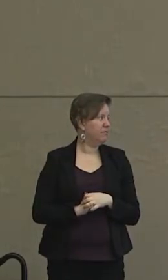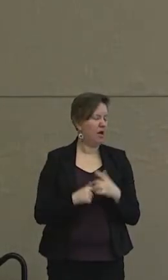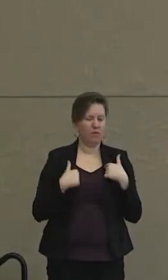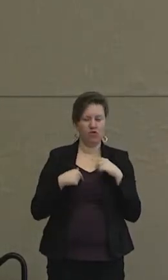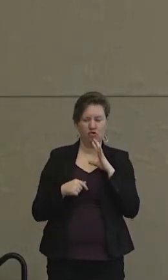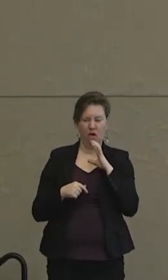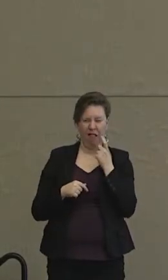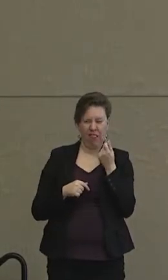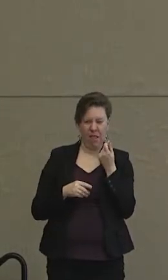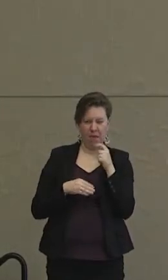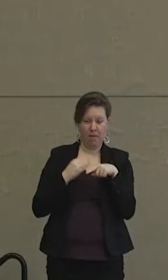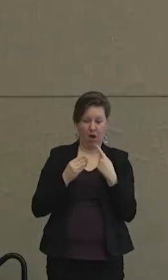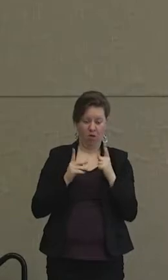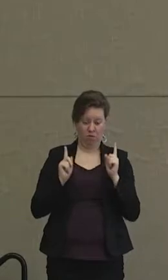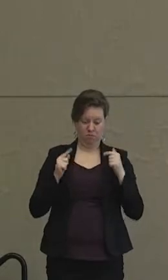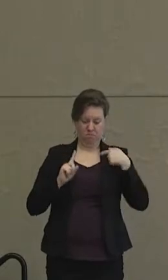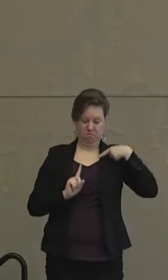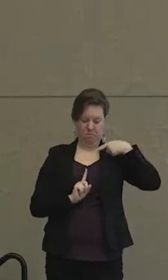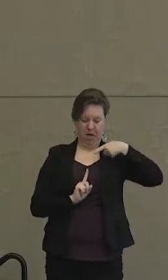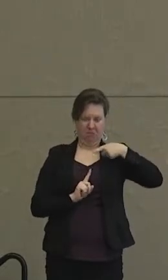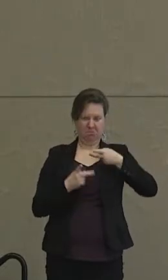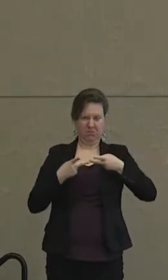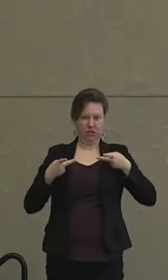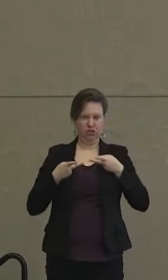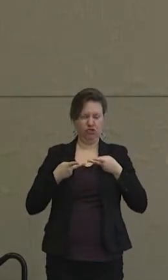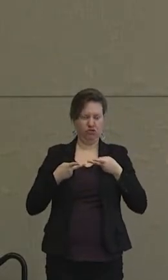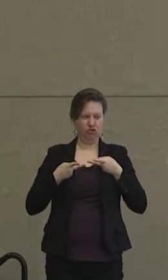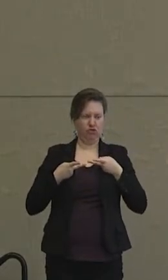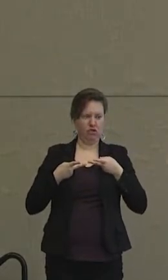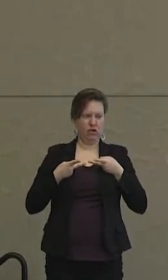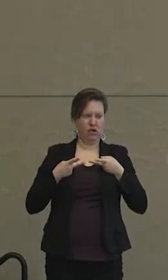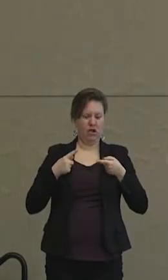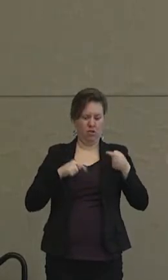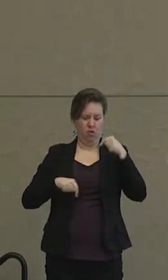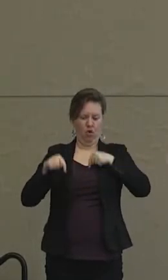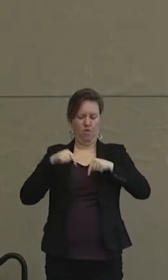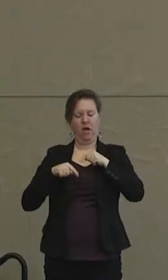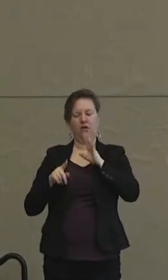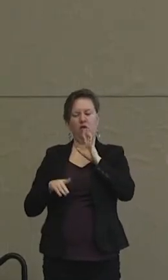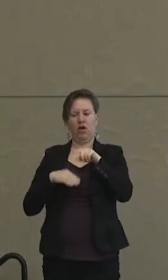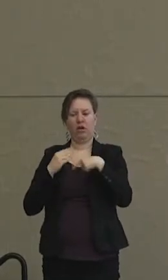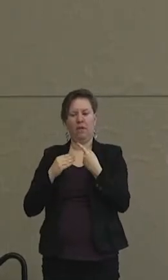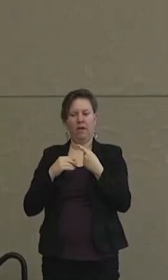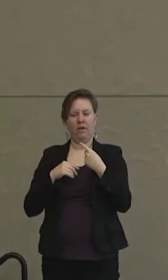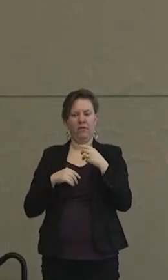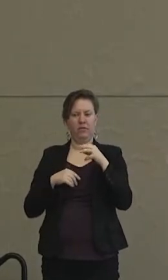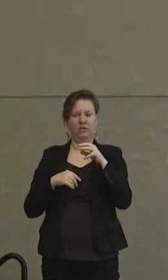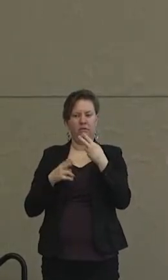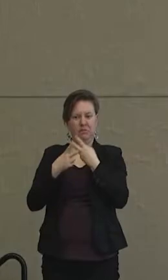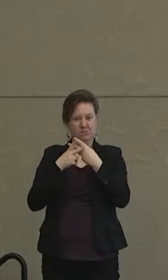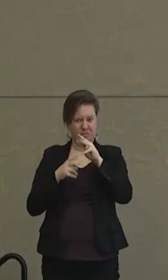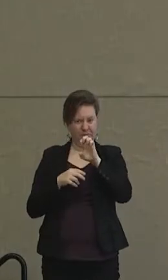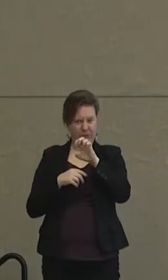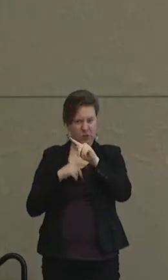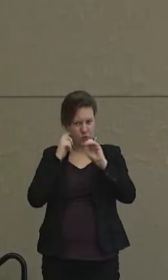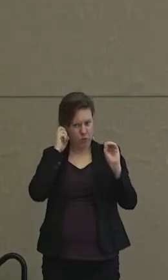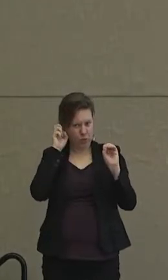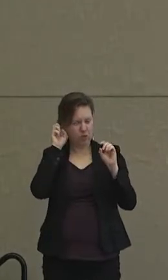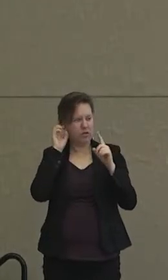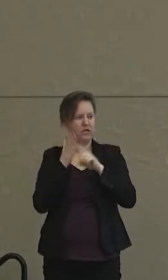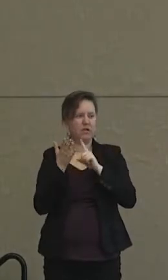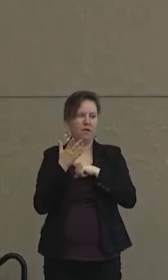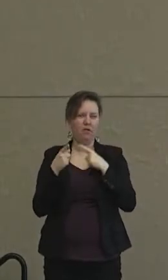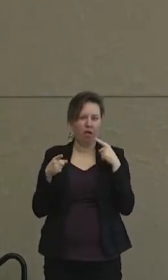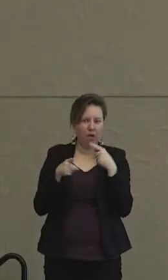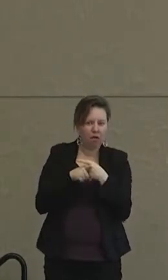I'm gonna talk a little bit about where I'm coming from. We'll go back and talk about the Me Too movement and some of the controversies